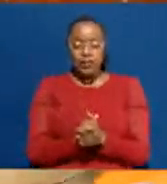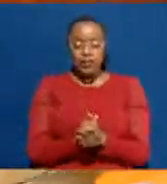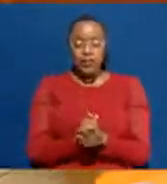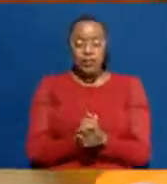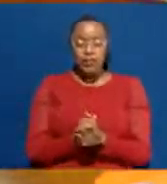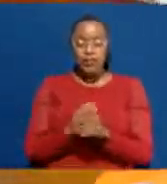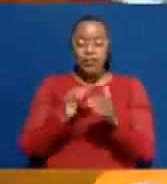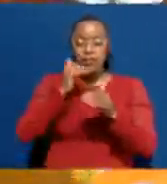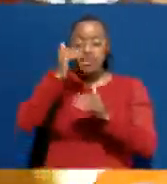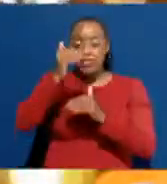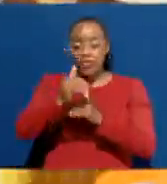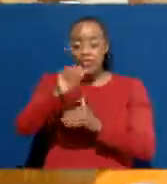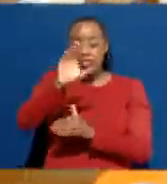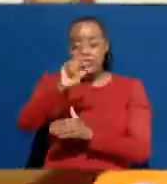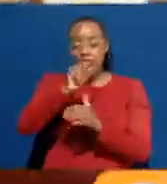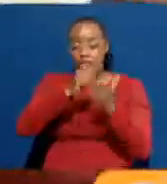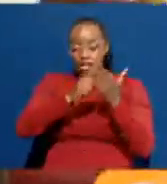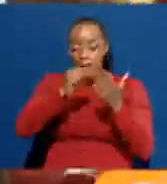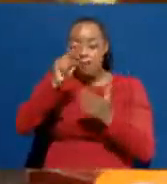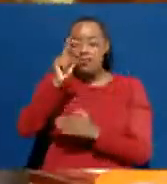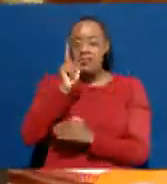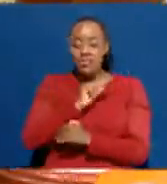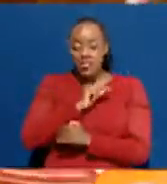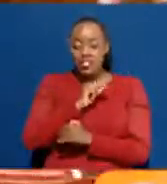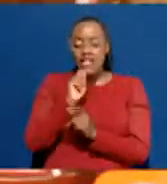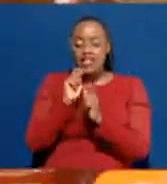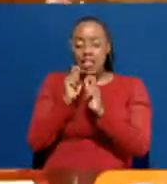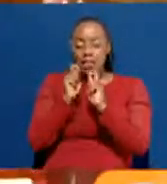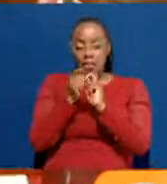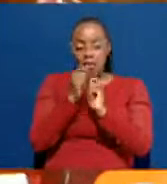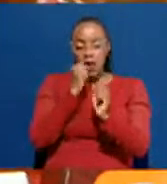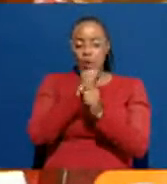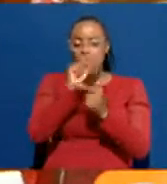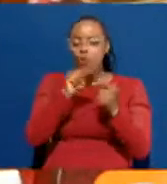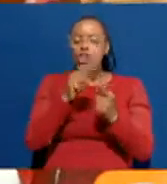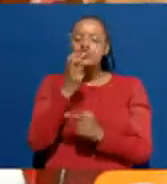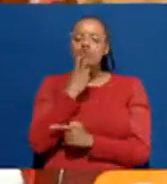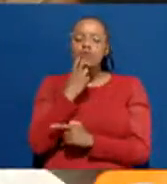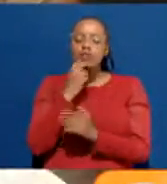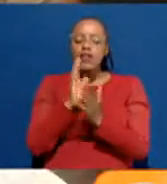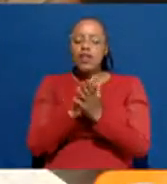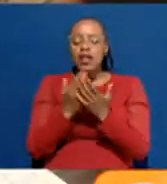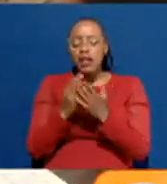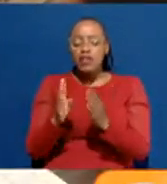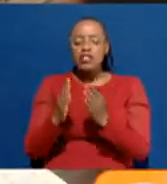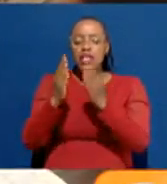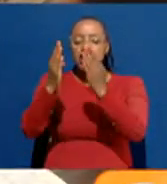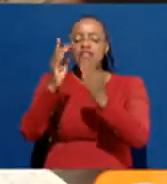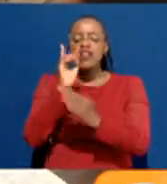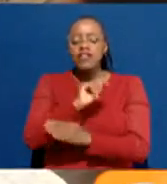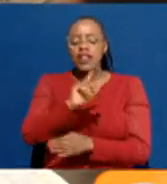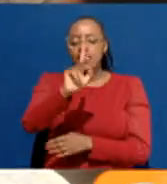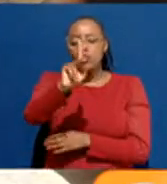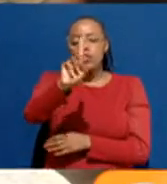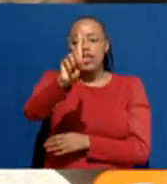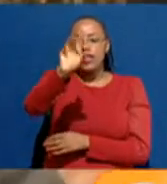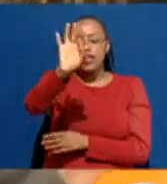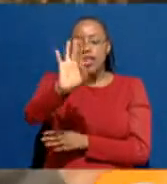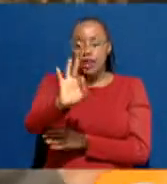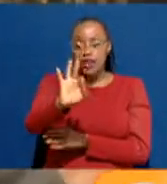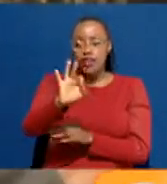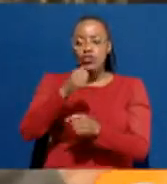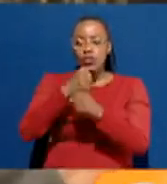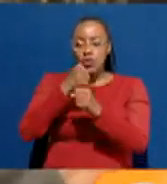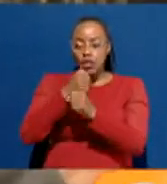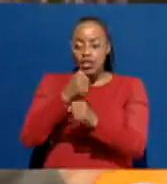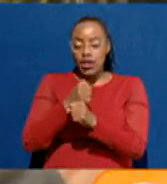This is after the Cabinet approved the renovation works on Tuesday and facilities handed over to the Kenya Defence Forces. We